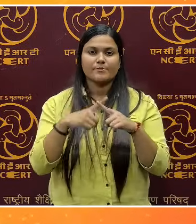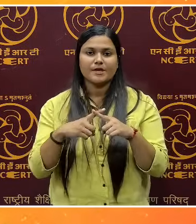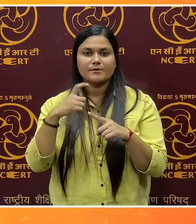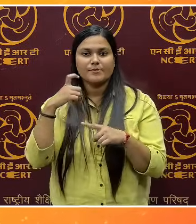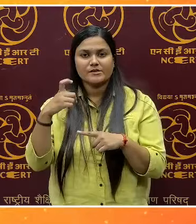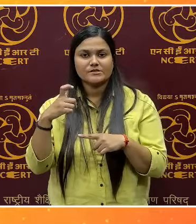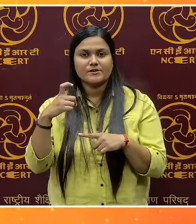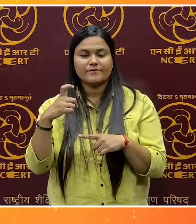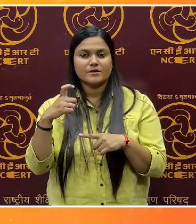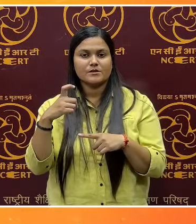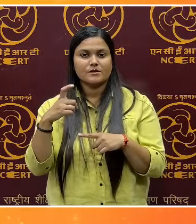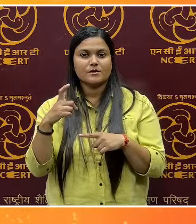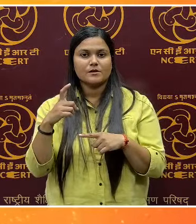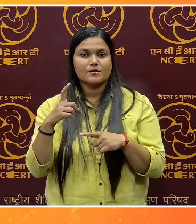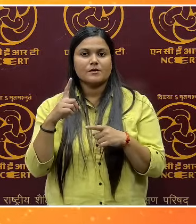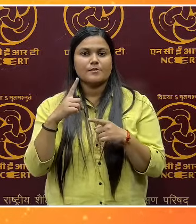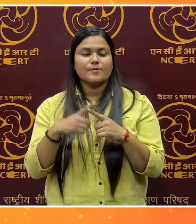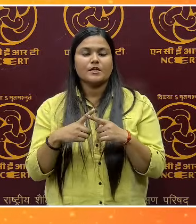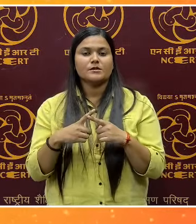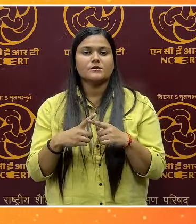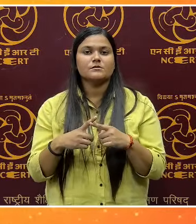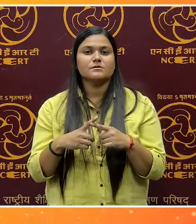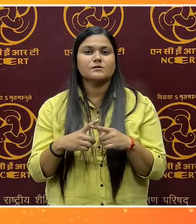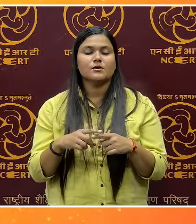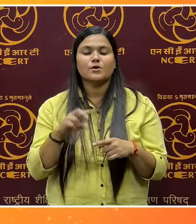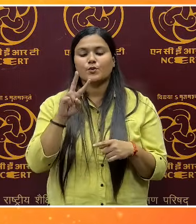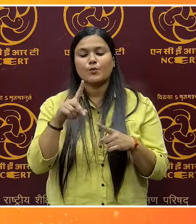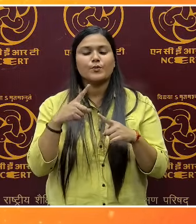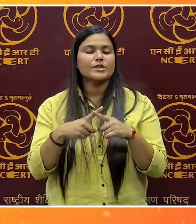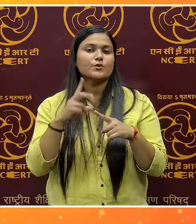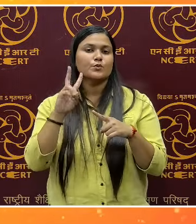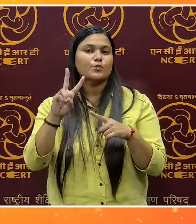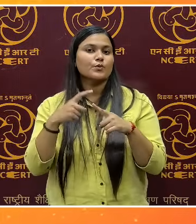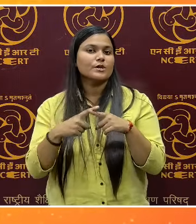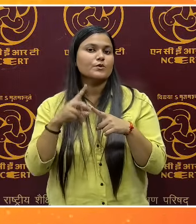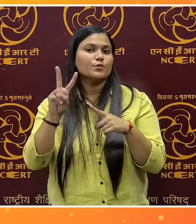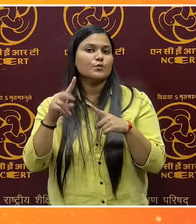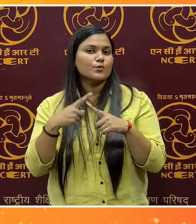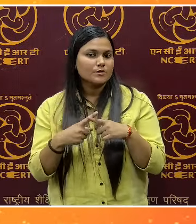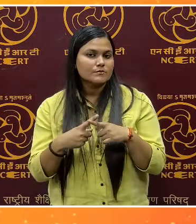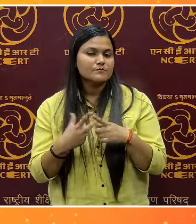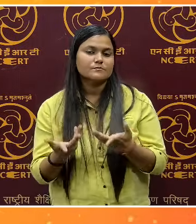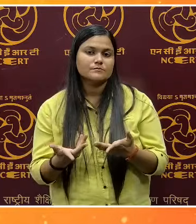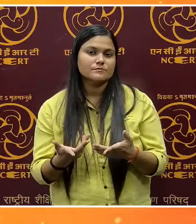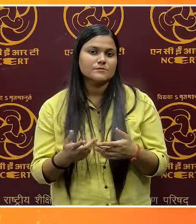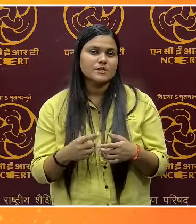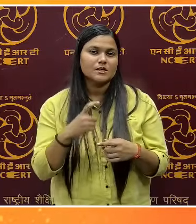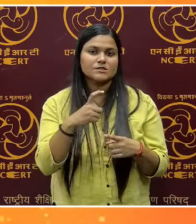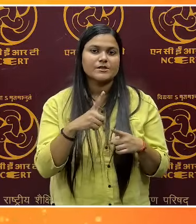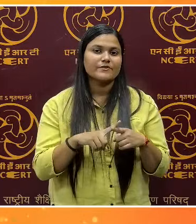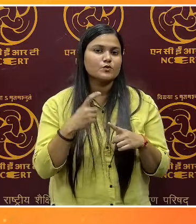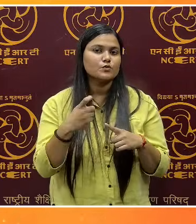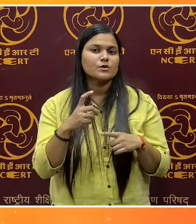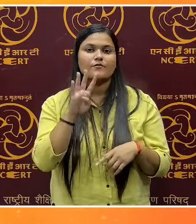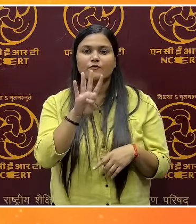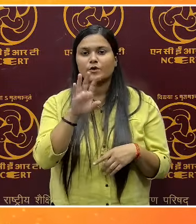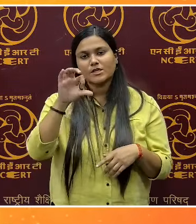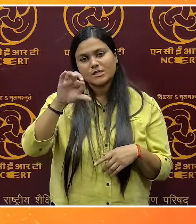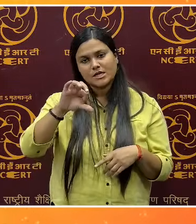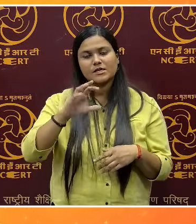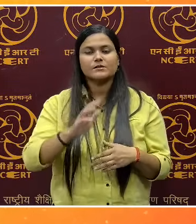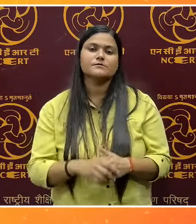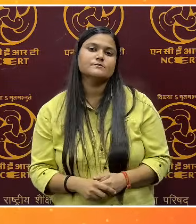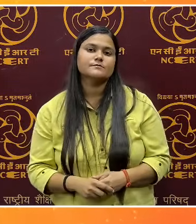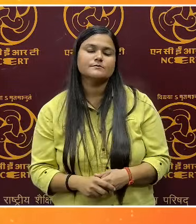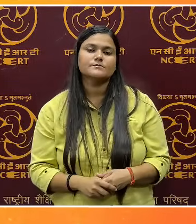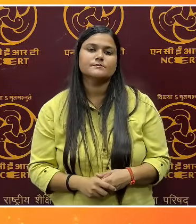is 2 into 2 2 and into into 2. 2. Yes. Agreed? What is 7 into 7, Shivani? 49.